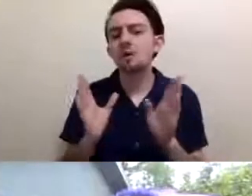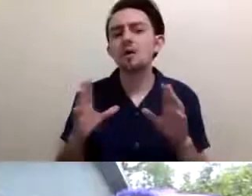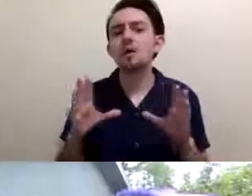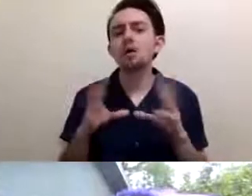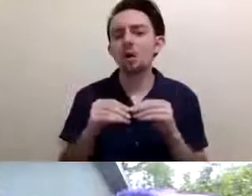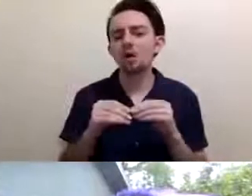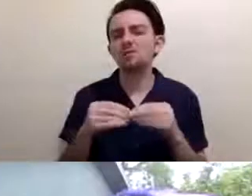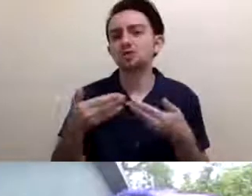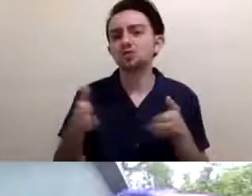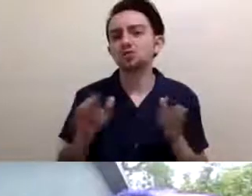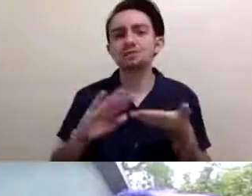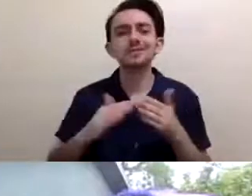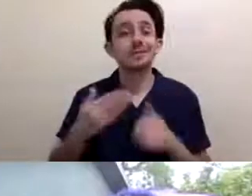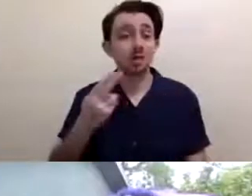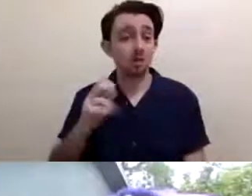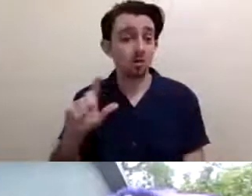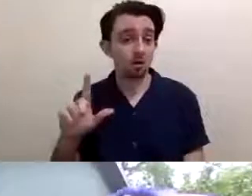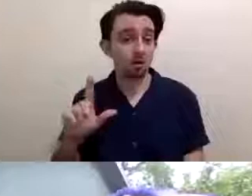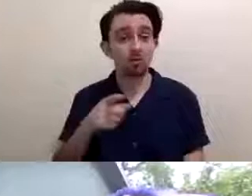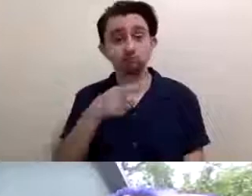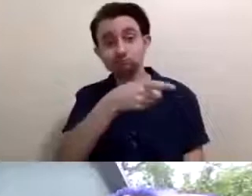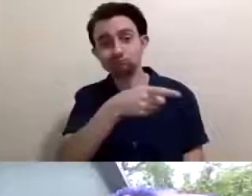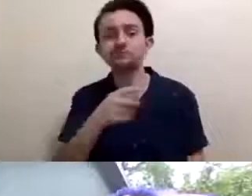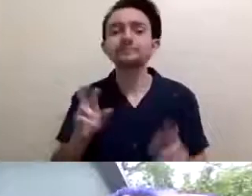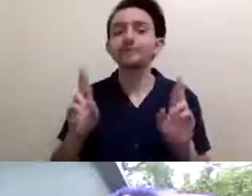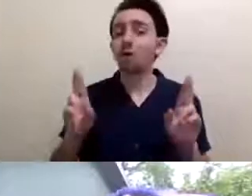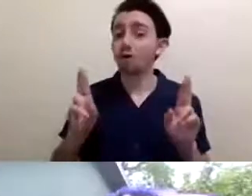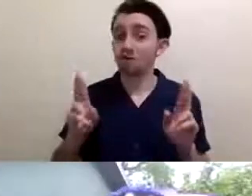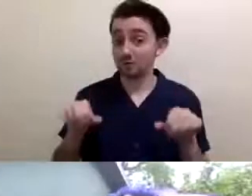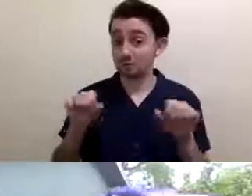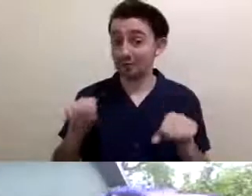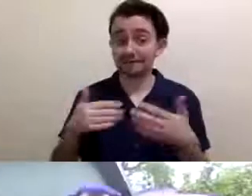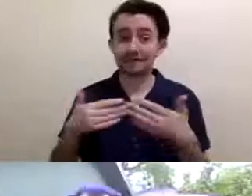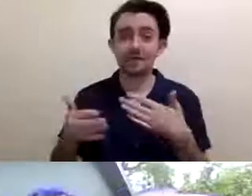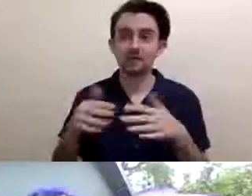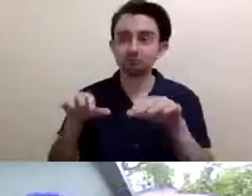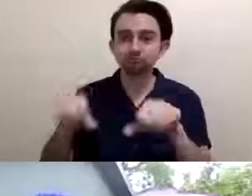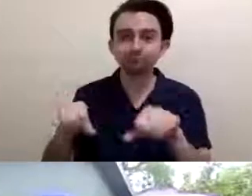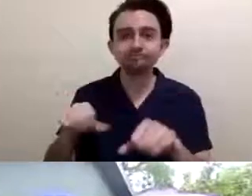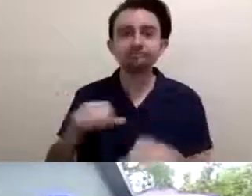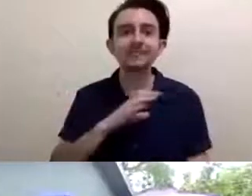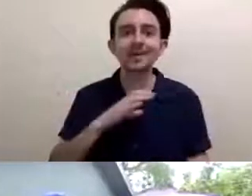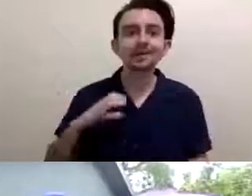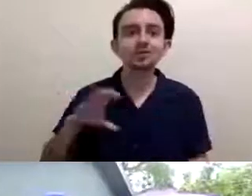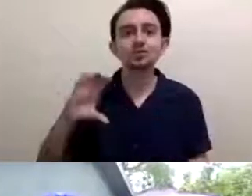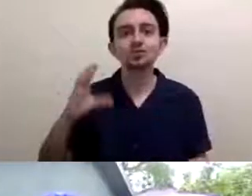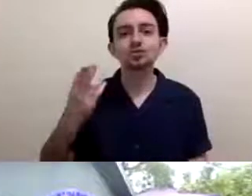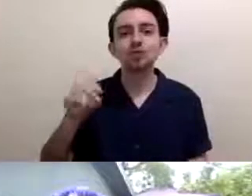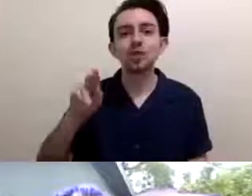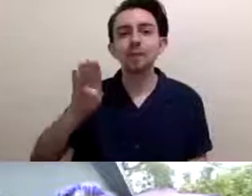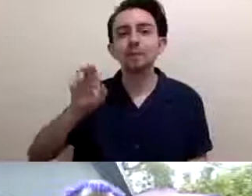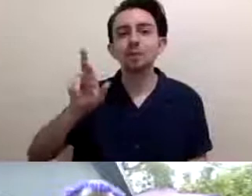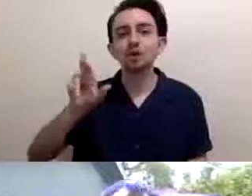that we might even get council chambers to host one of our meetings in, or subcommittee